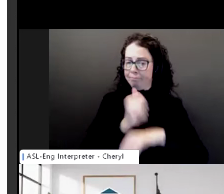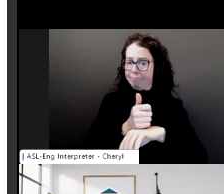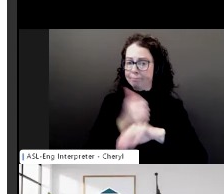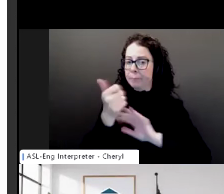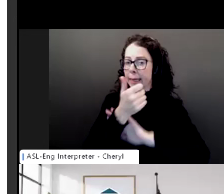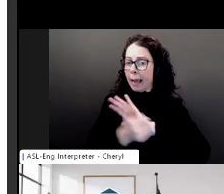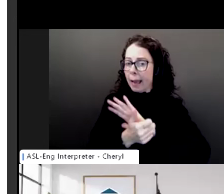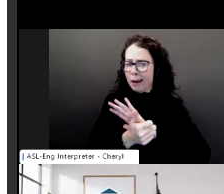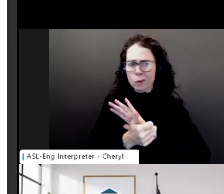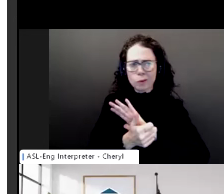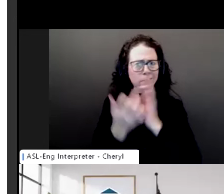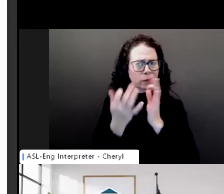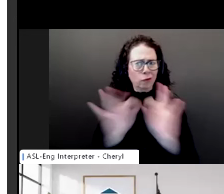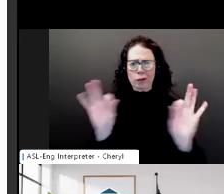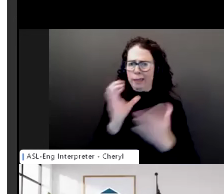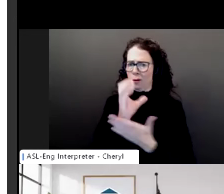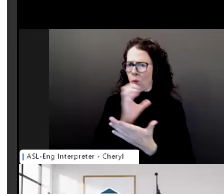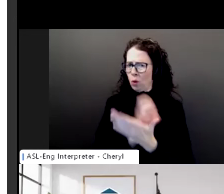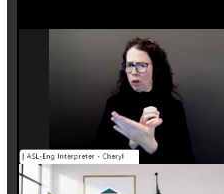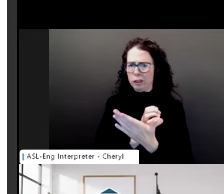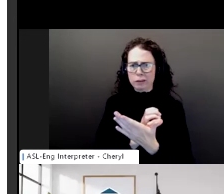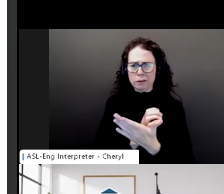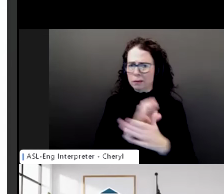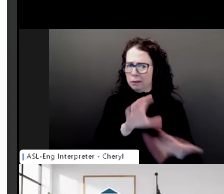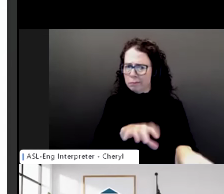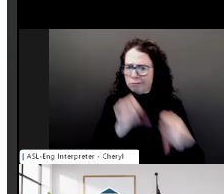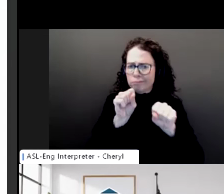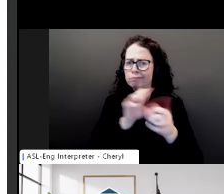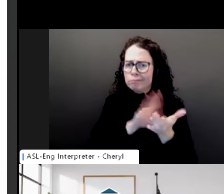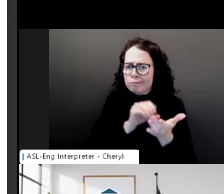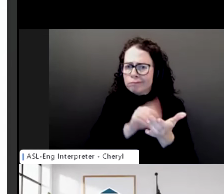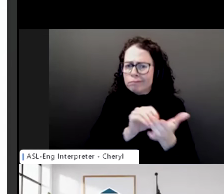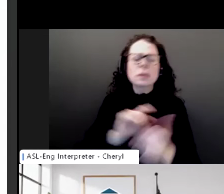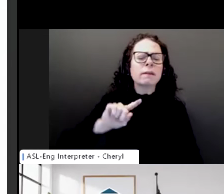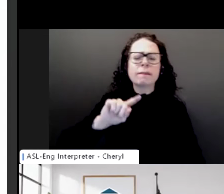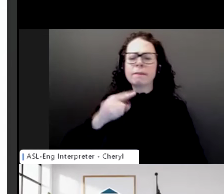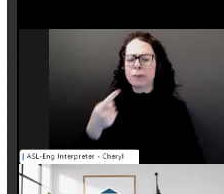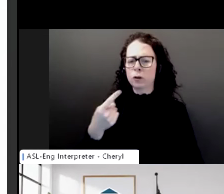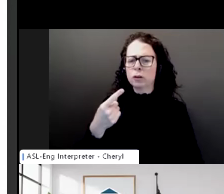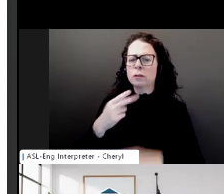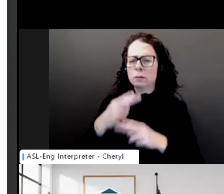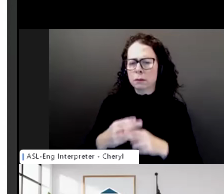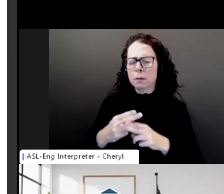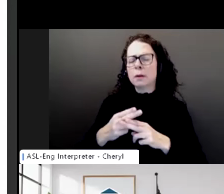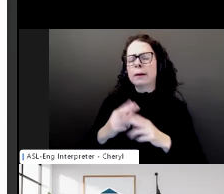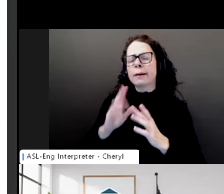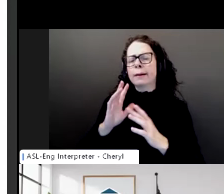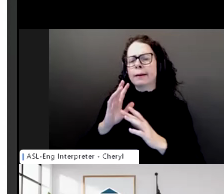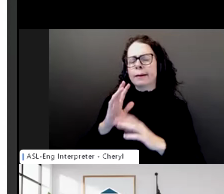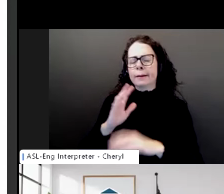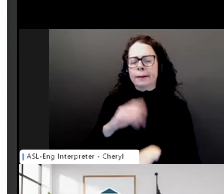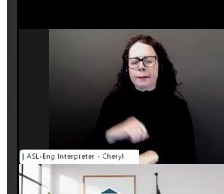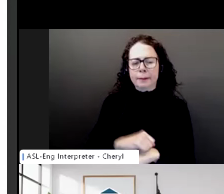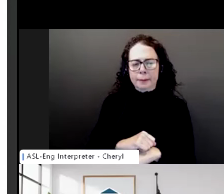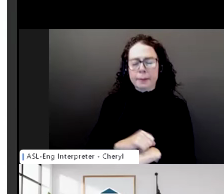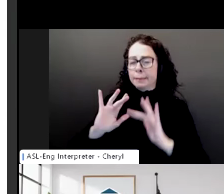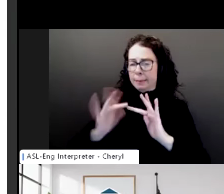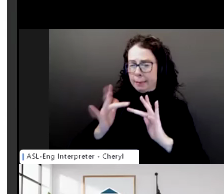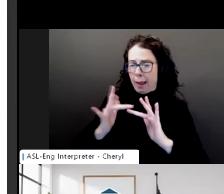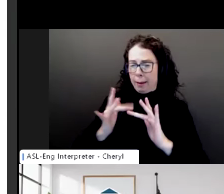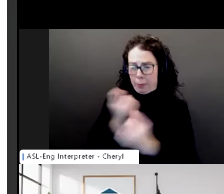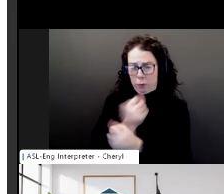of free courses. We highly recommend taking the first one called Cyber Safety for Everyone, and it covers everything from protecting